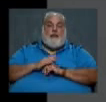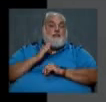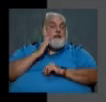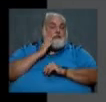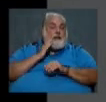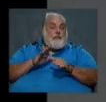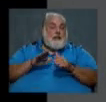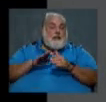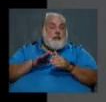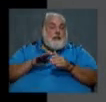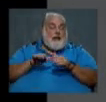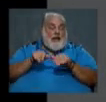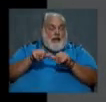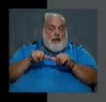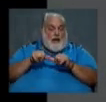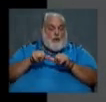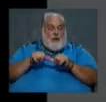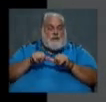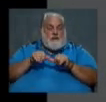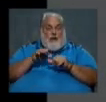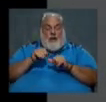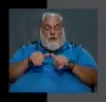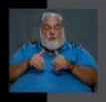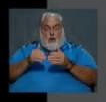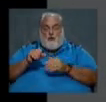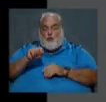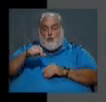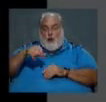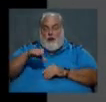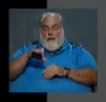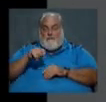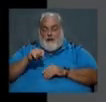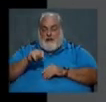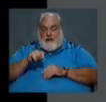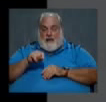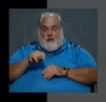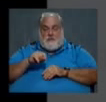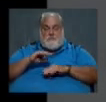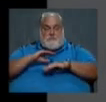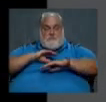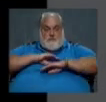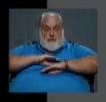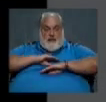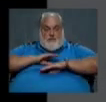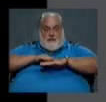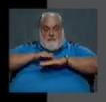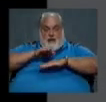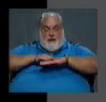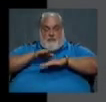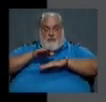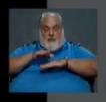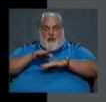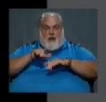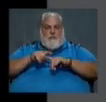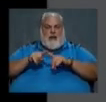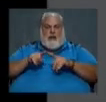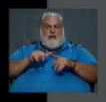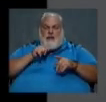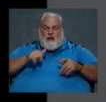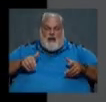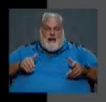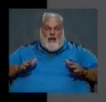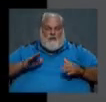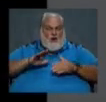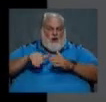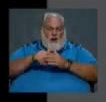meet the minimum standards of Chapter 8, it leaves no or very little common living area. It appears